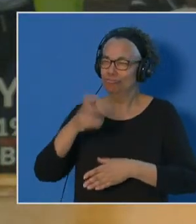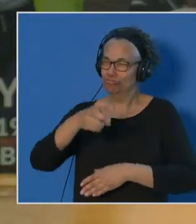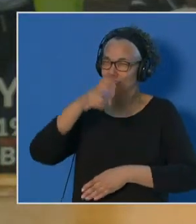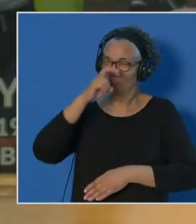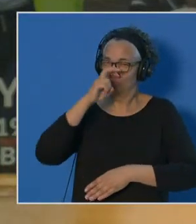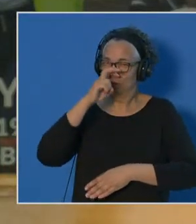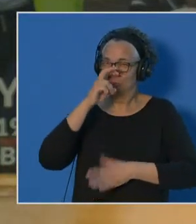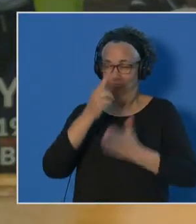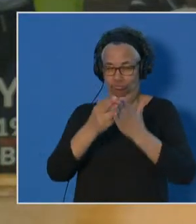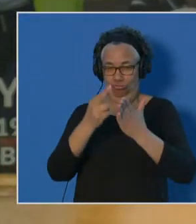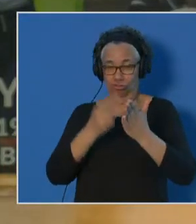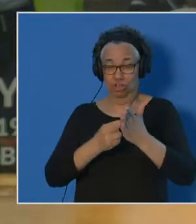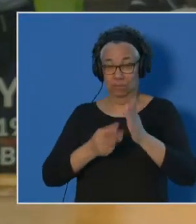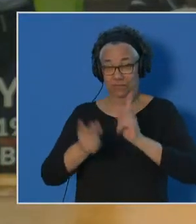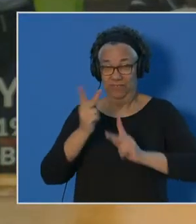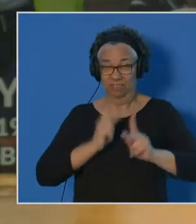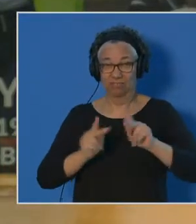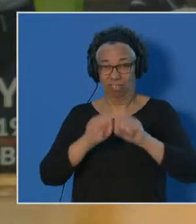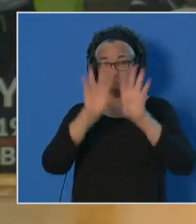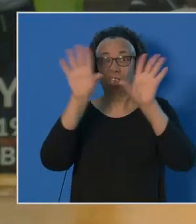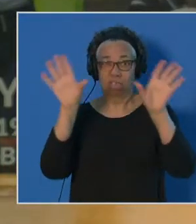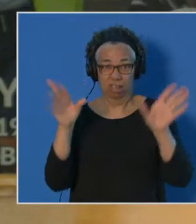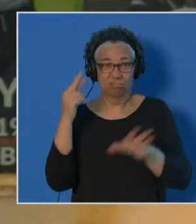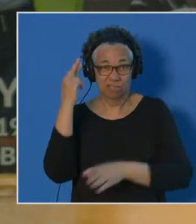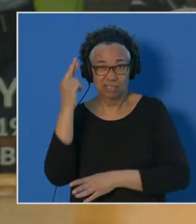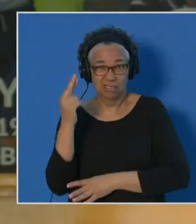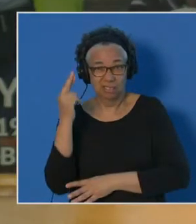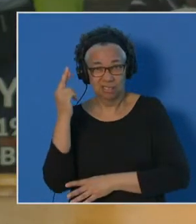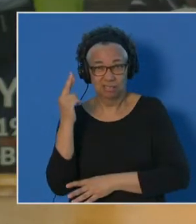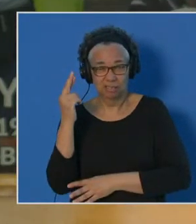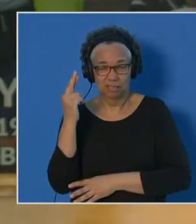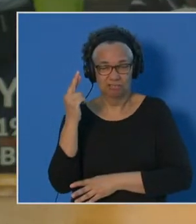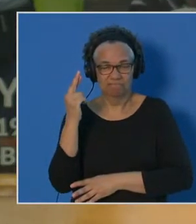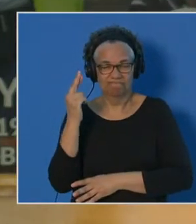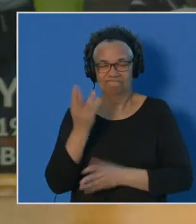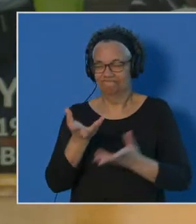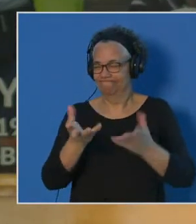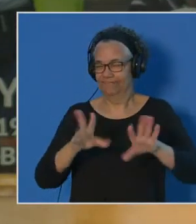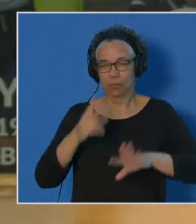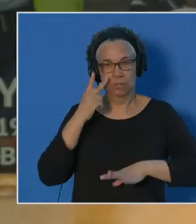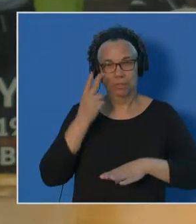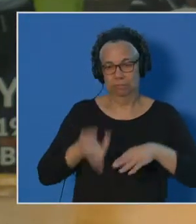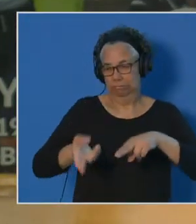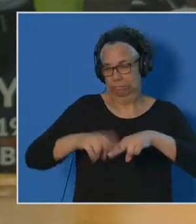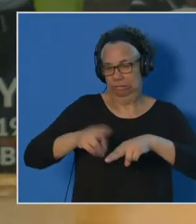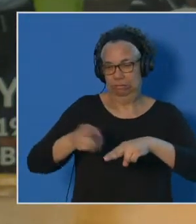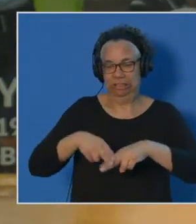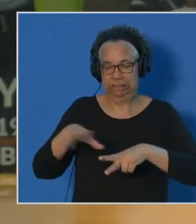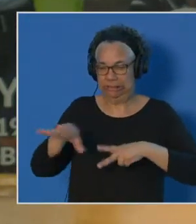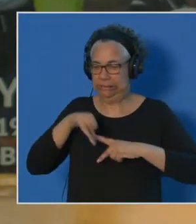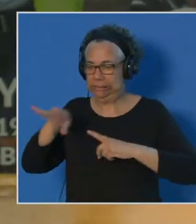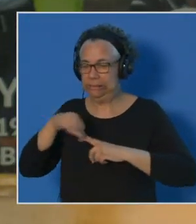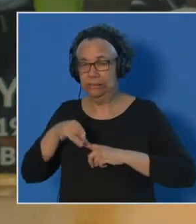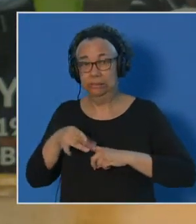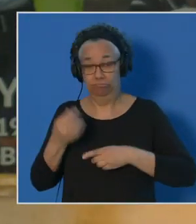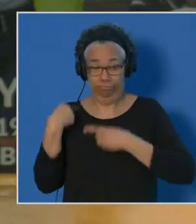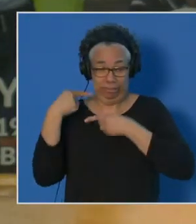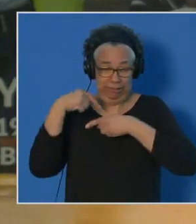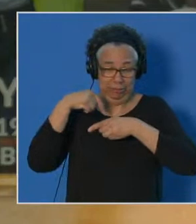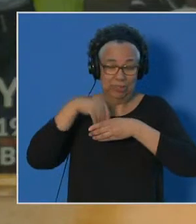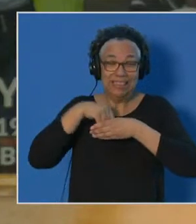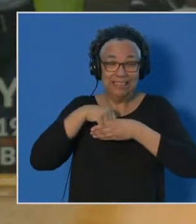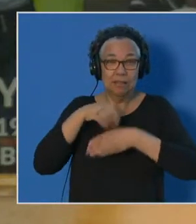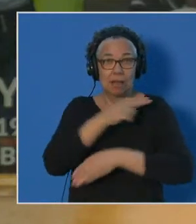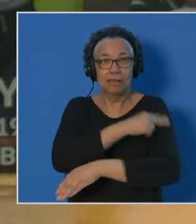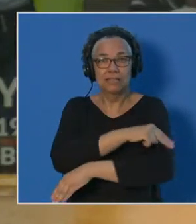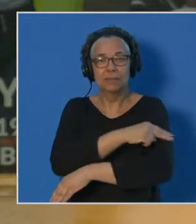guidelines surrounding visitation for obvious reasons to restrict visitors so that we would not see an increase or a transmission of COVID in the hospital. But also in addition